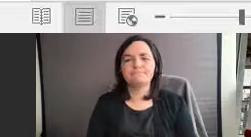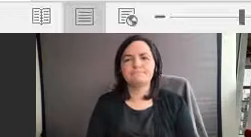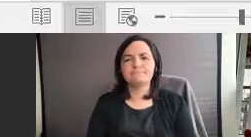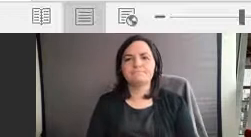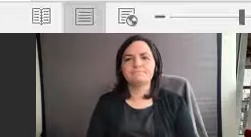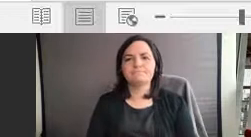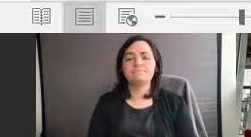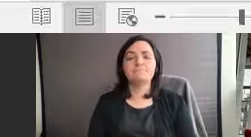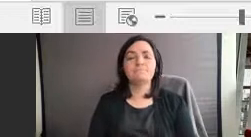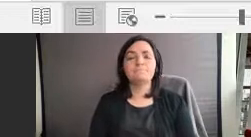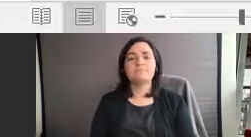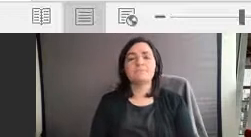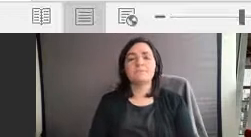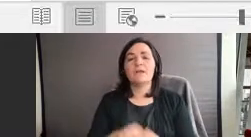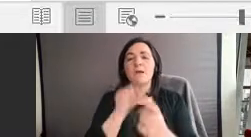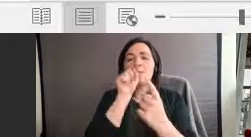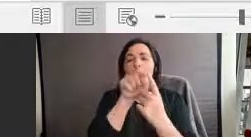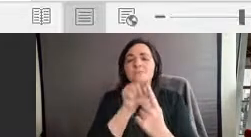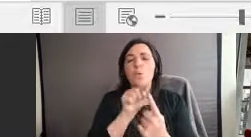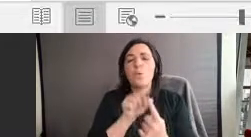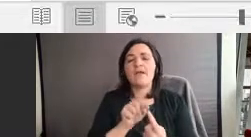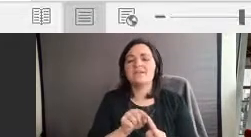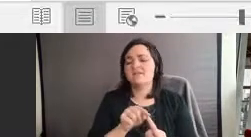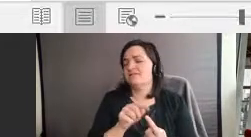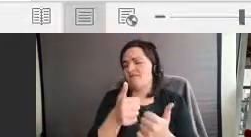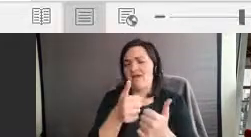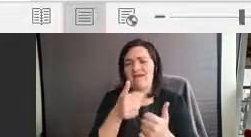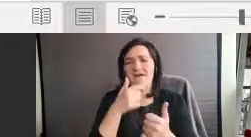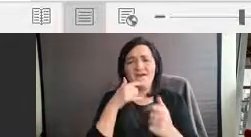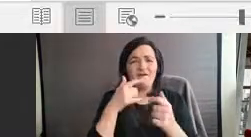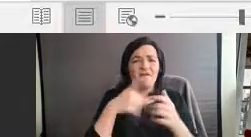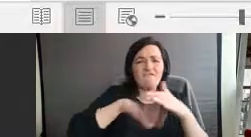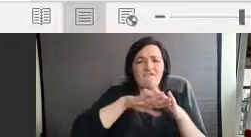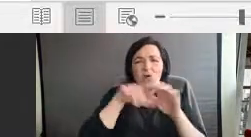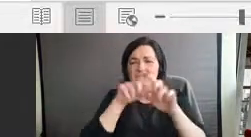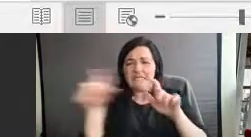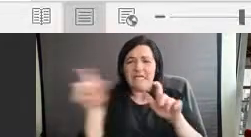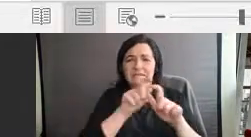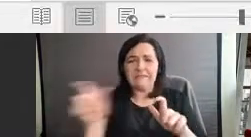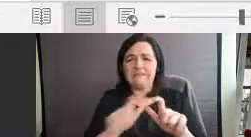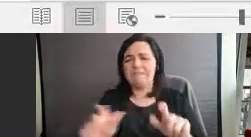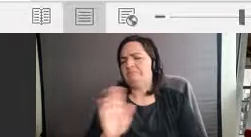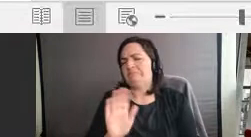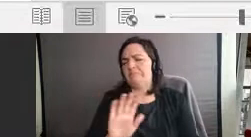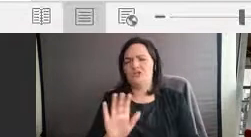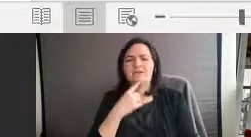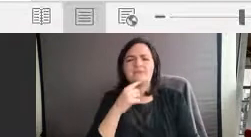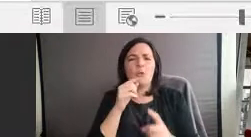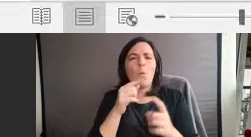points is fine. You don't need to write in full sentences. Just kind of key points.